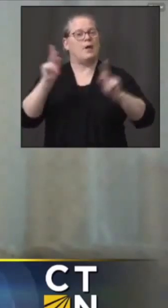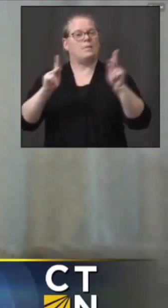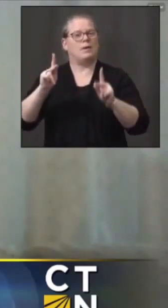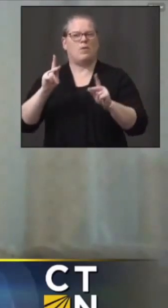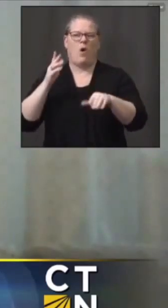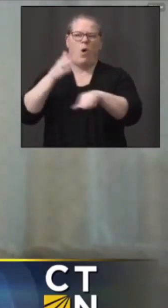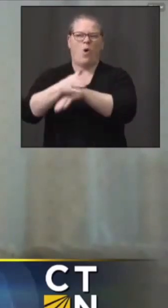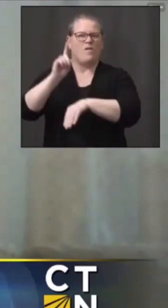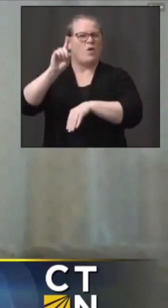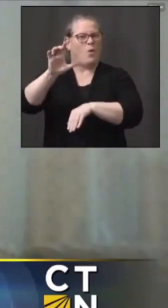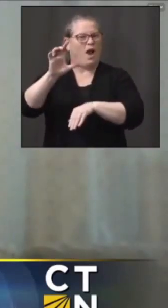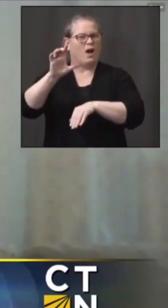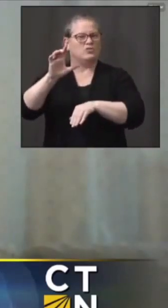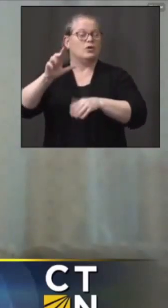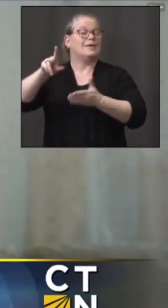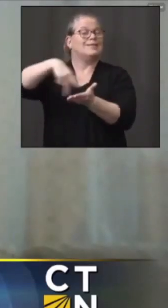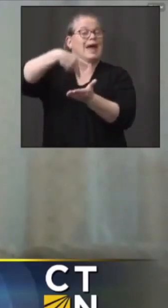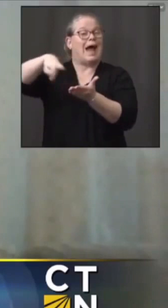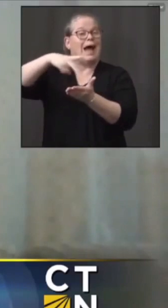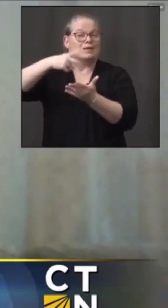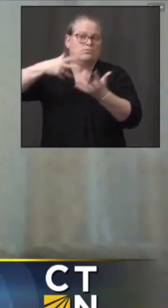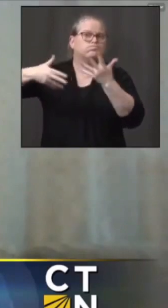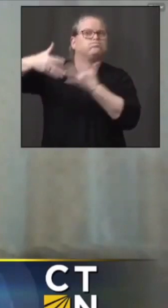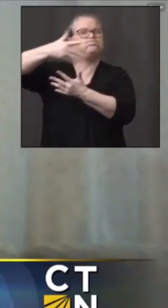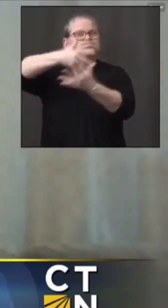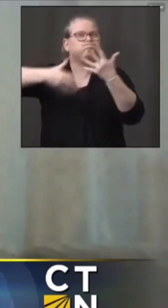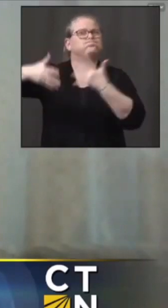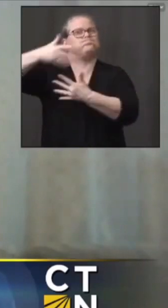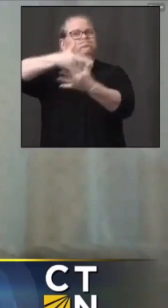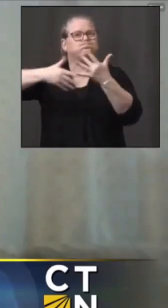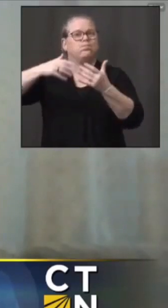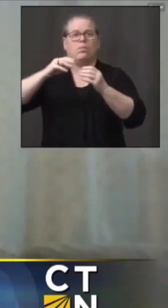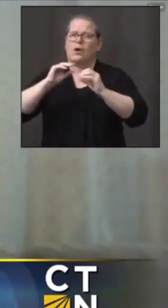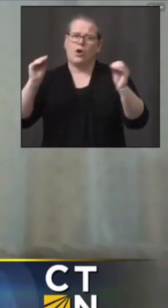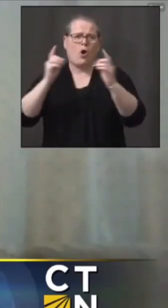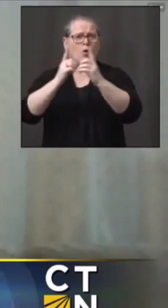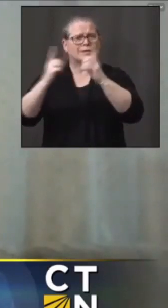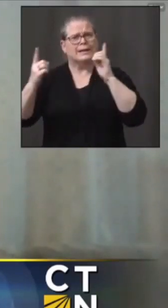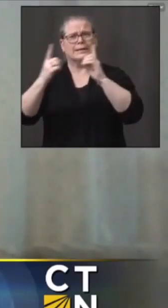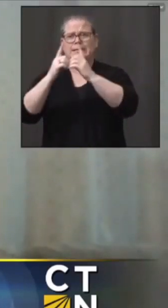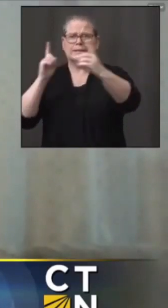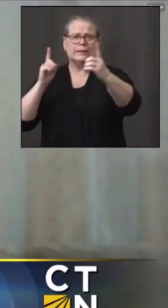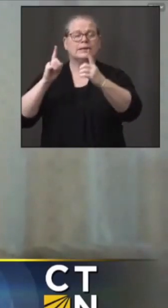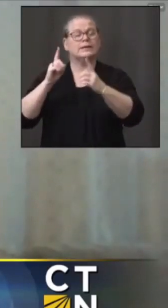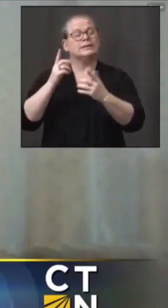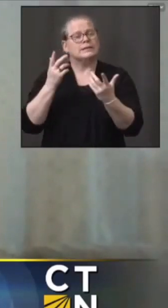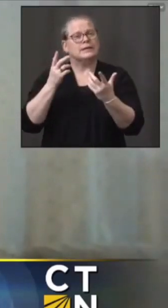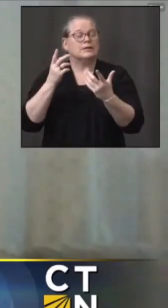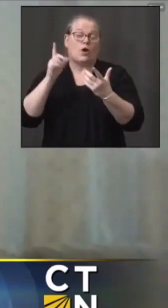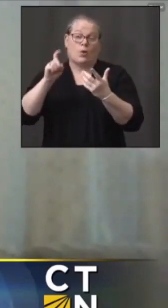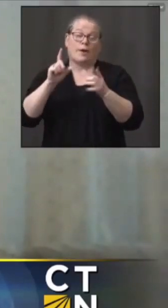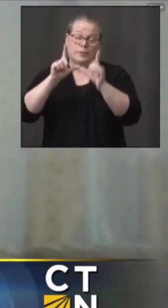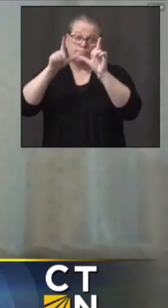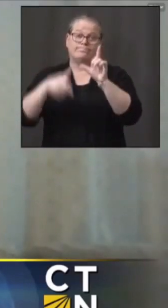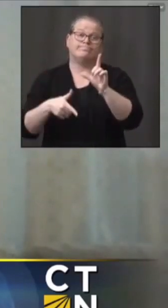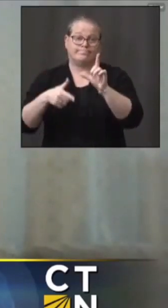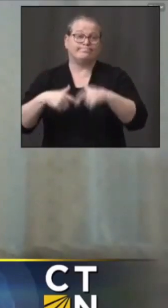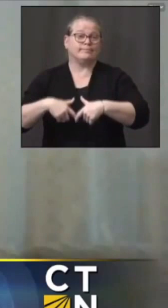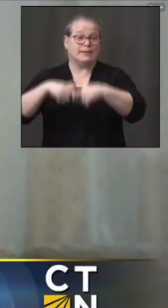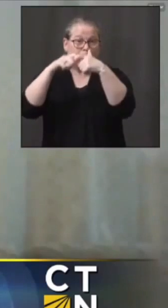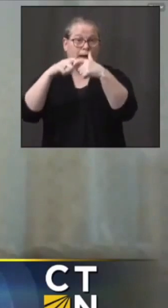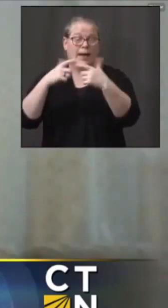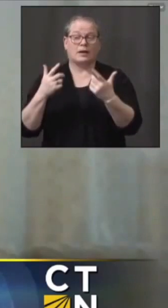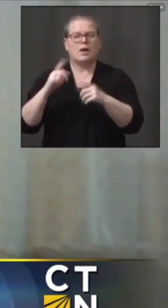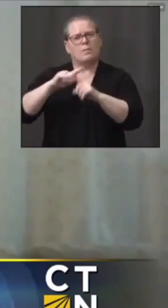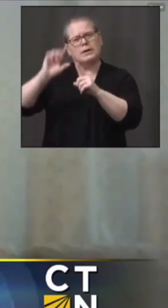distancing or mask wearing. And while I'm glad that's certainly seems to be more the exception than the rule, and we know it's a tough time for